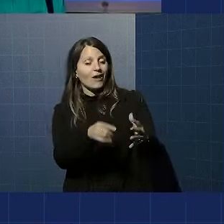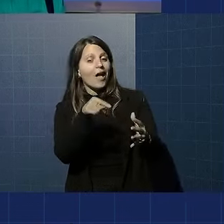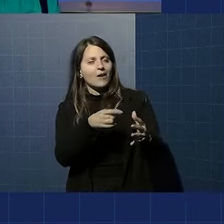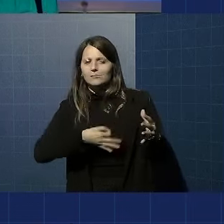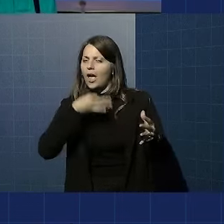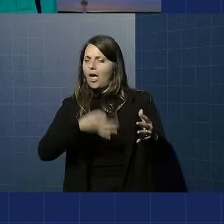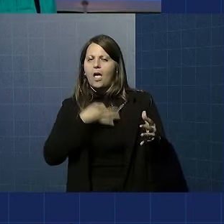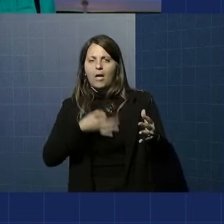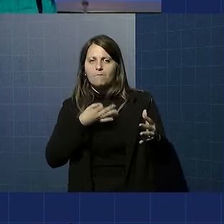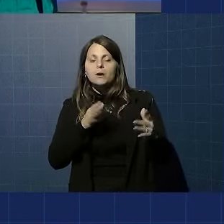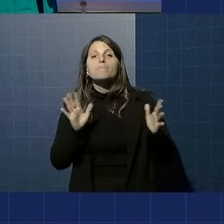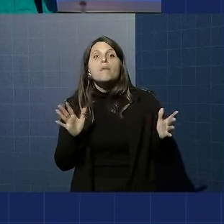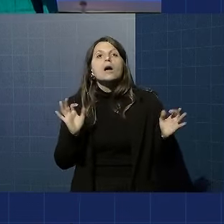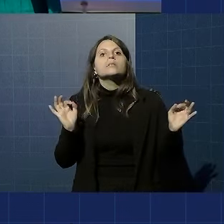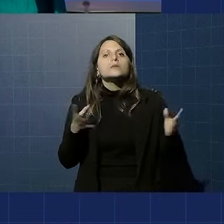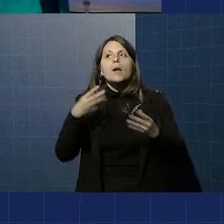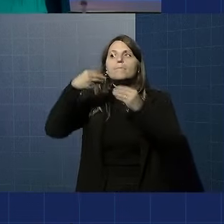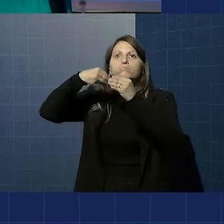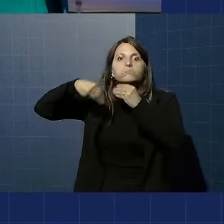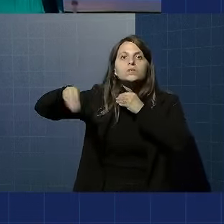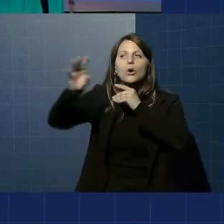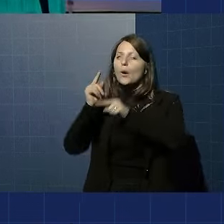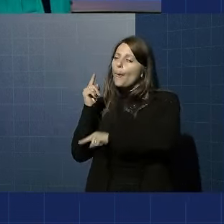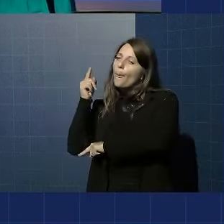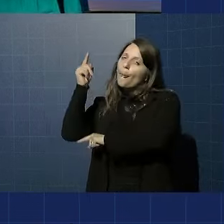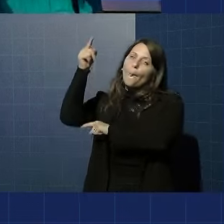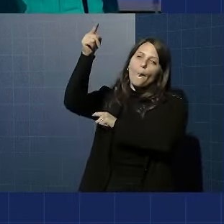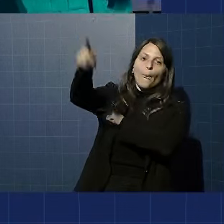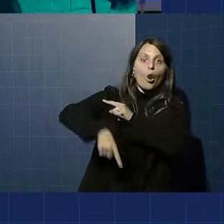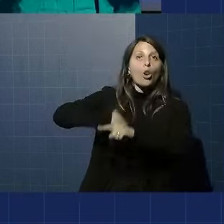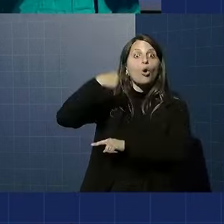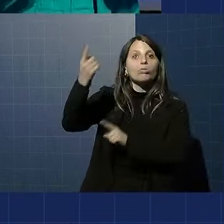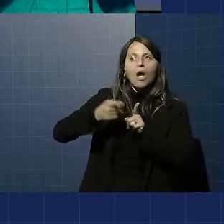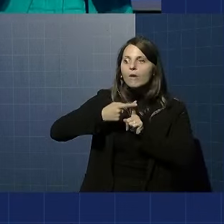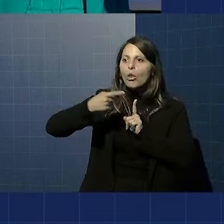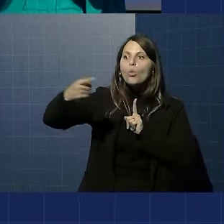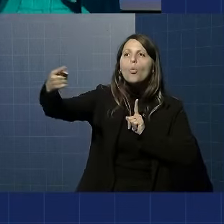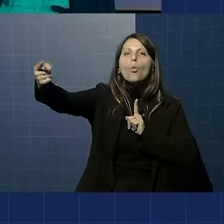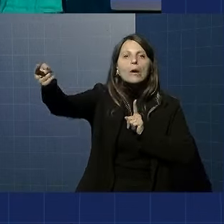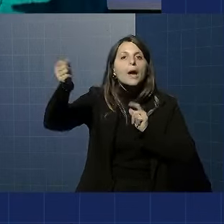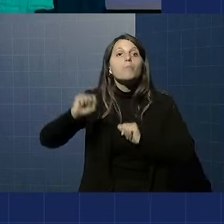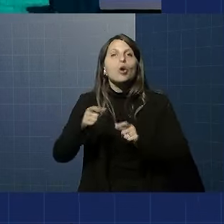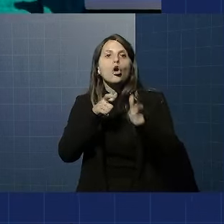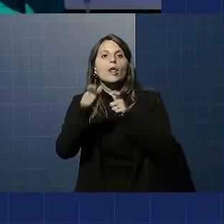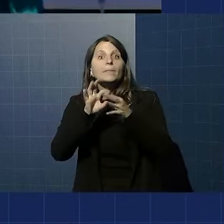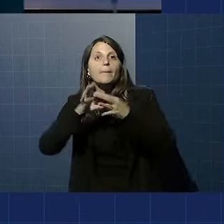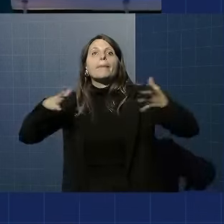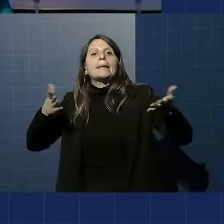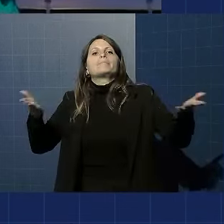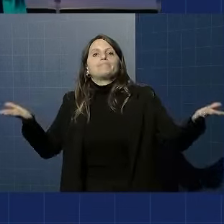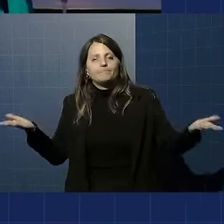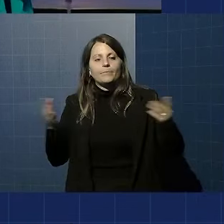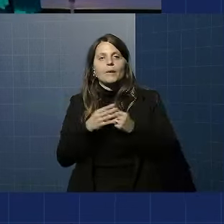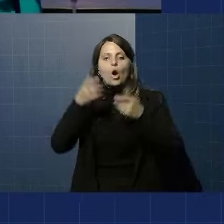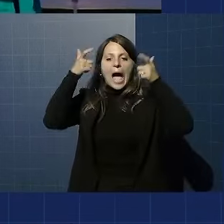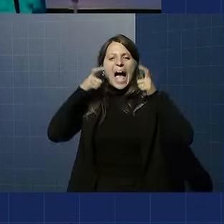think about it, if we send astronauts on a mission, we pair them with 4 astronauts or 6 astronauts, depending on the mission,